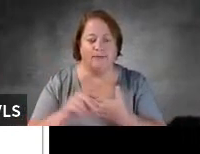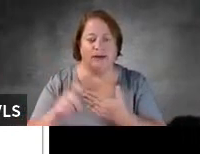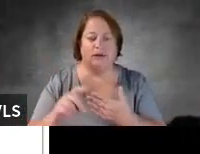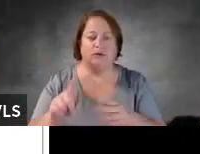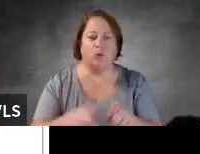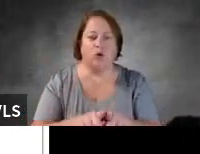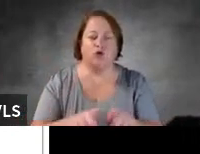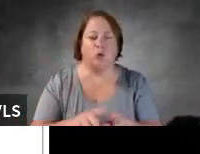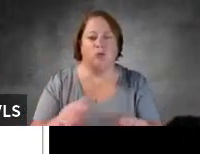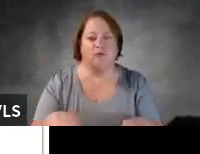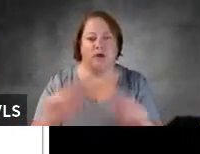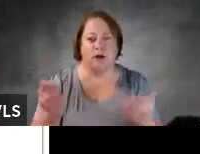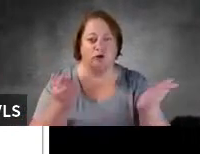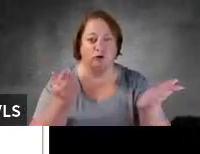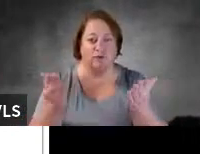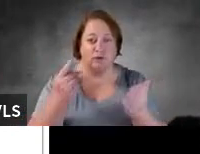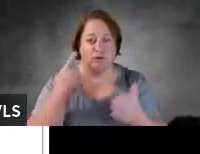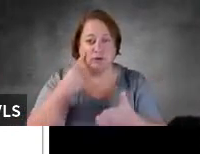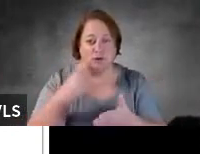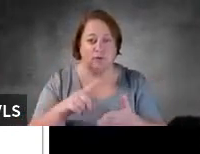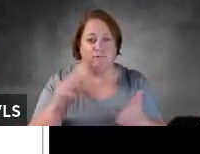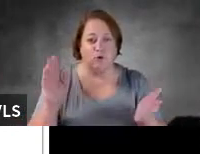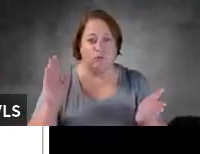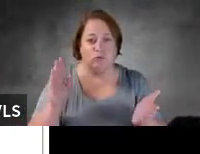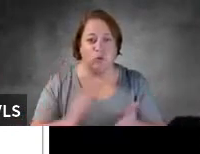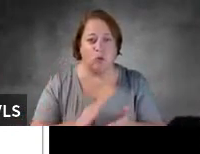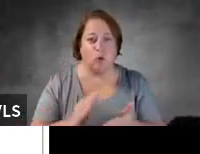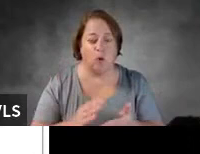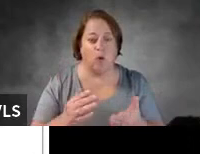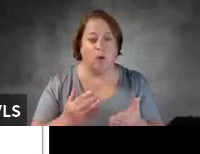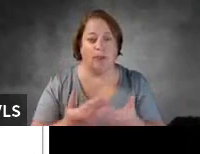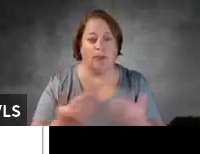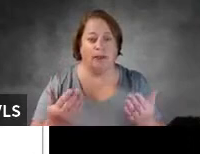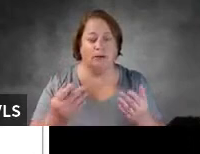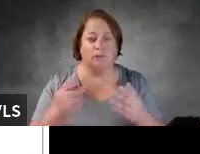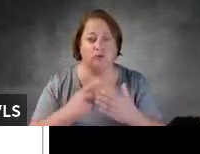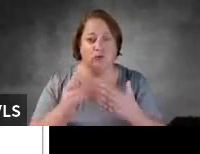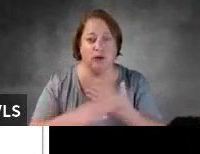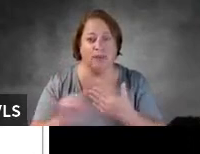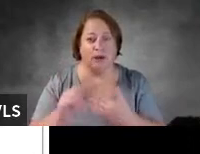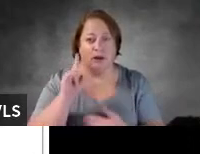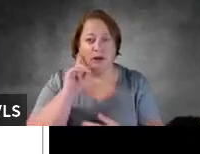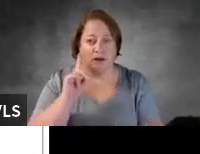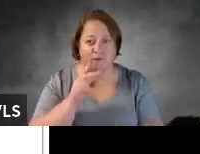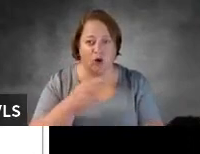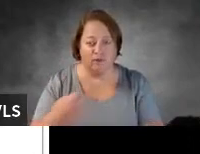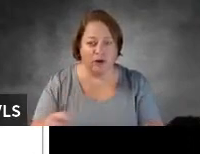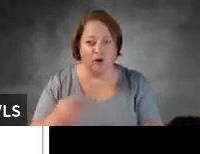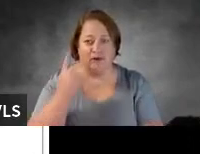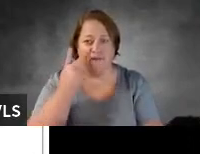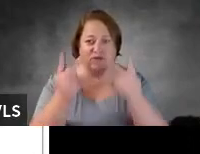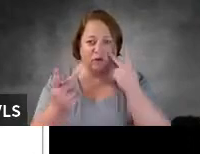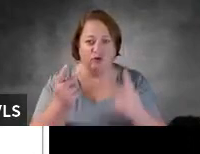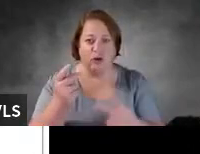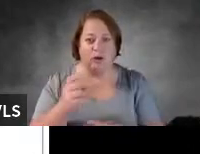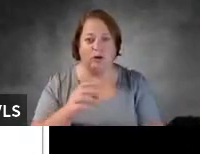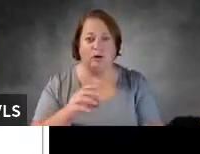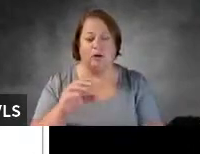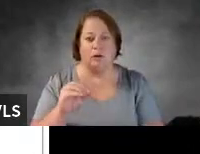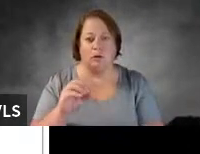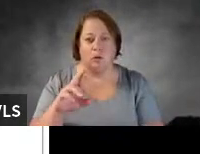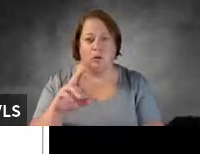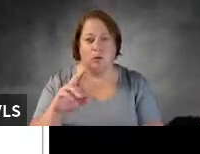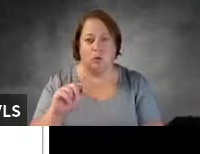also provide services for low incidence program such as deaf and hard of hearing, vision, orthopedic